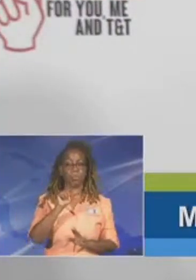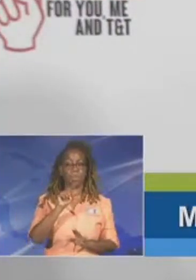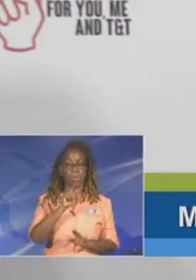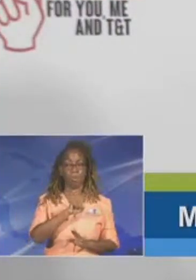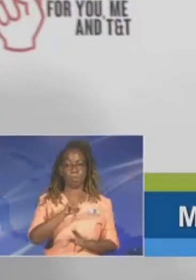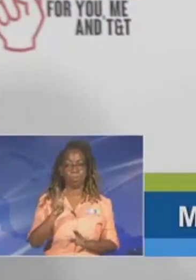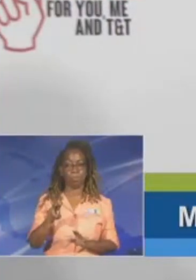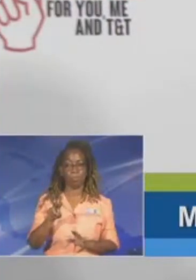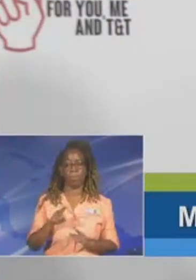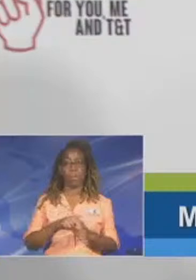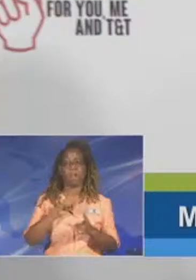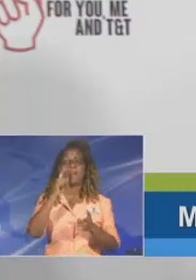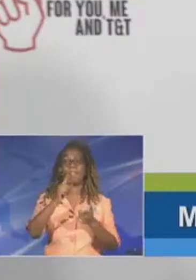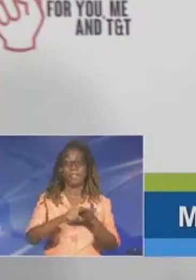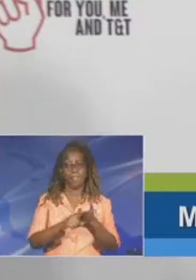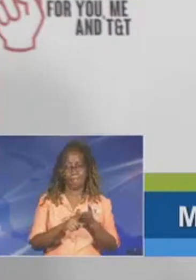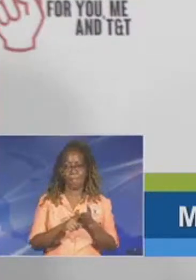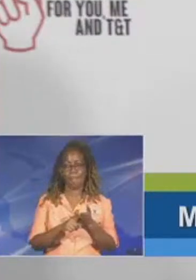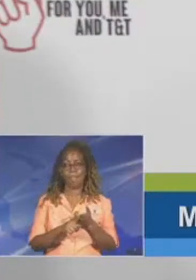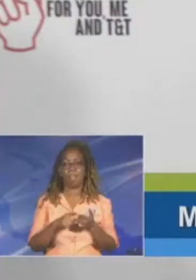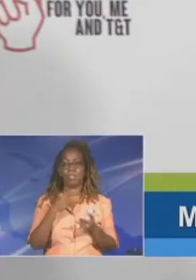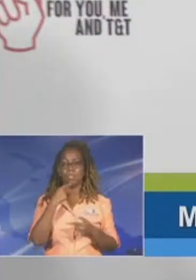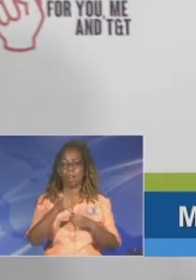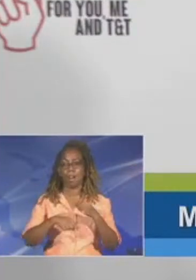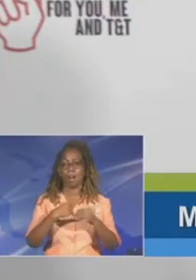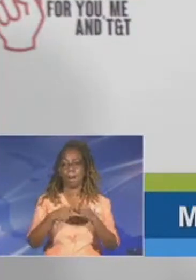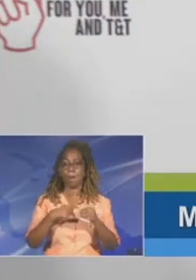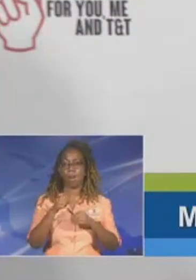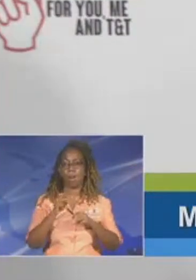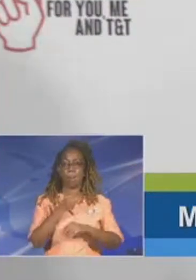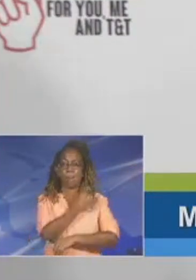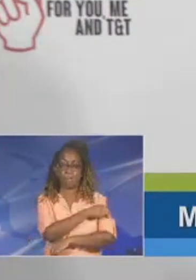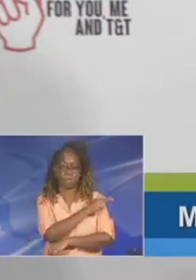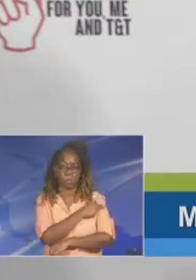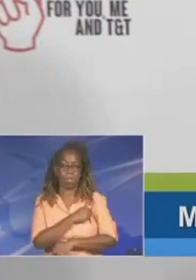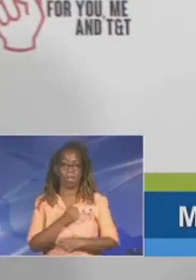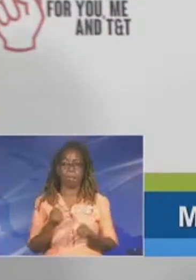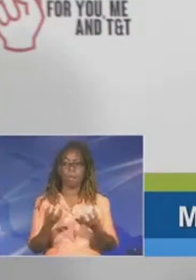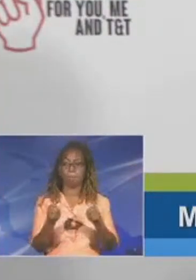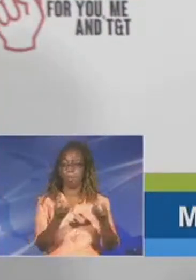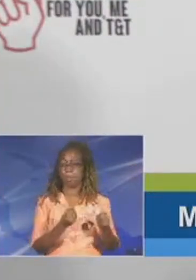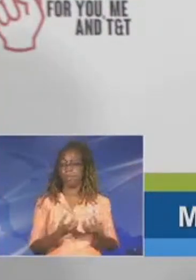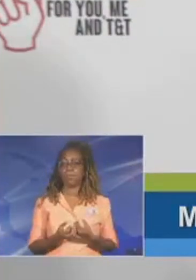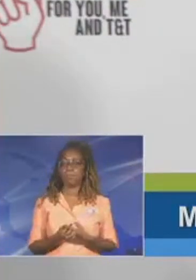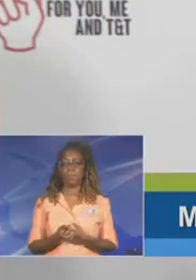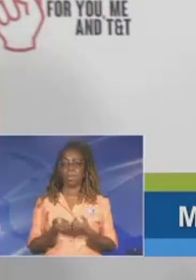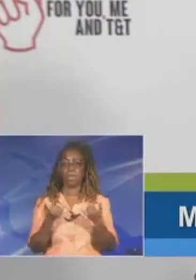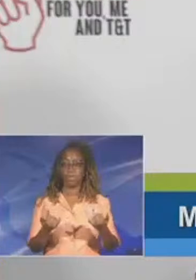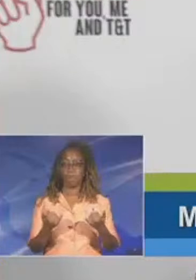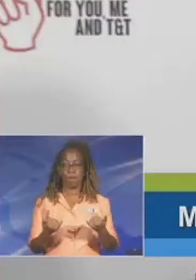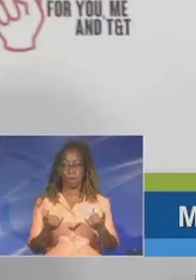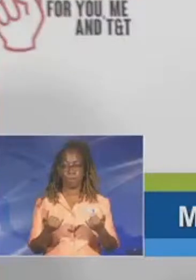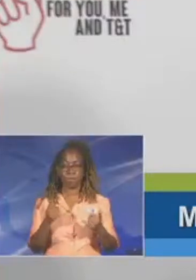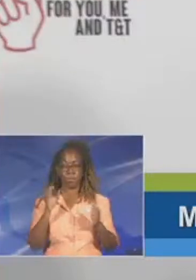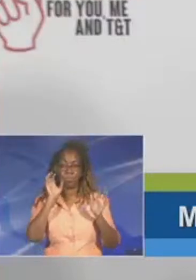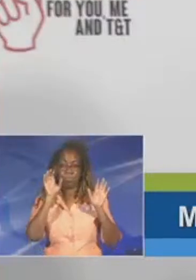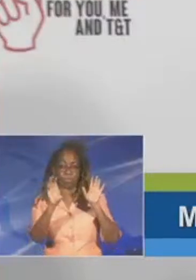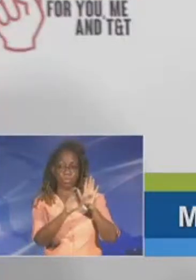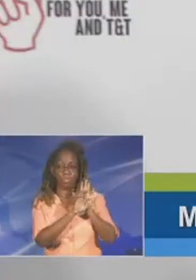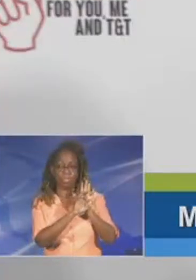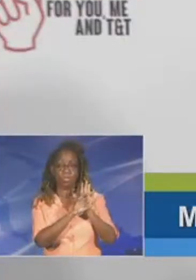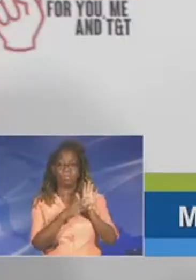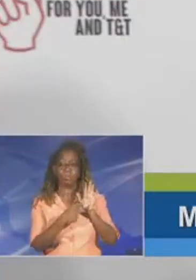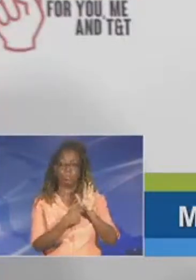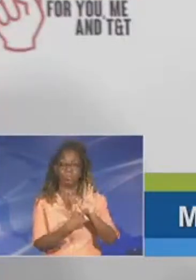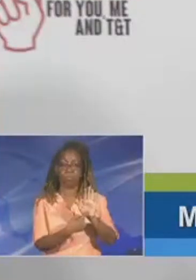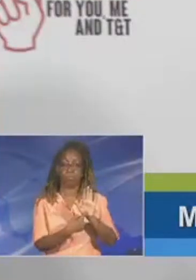on to a summary of the status in the parallel healthcare system. So now referring to the COVID-19 dashboard as presented by the